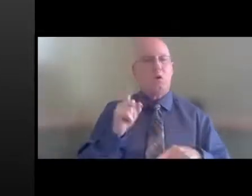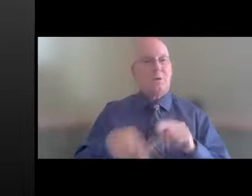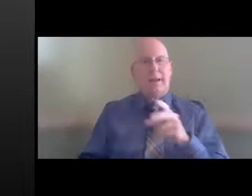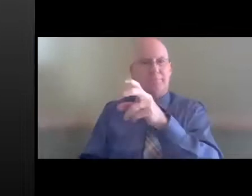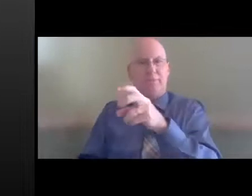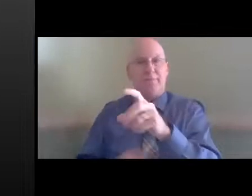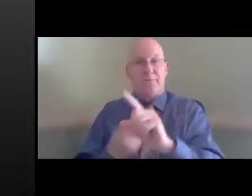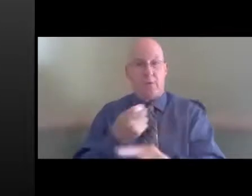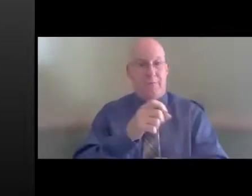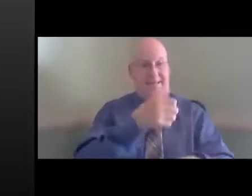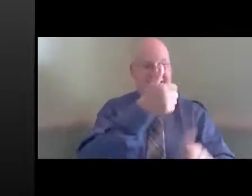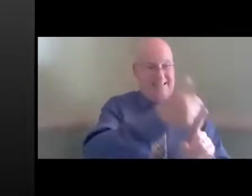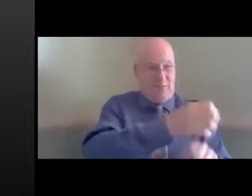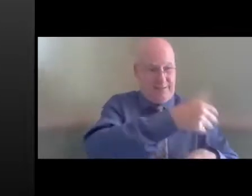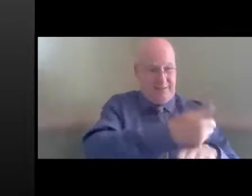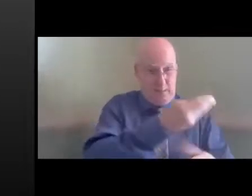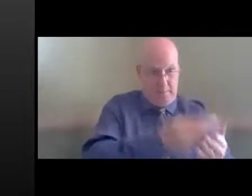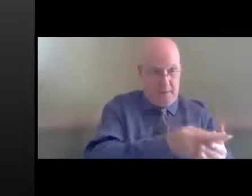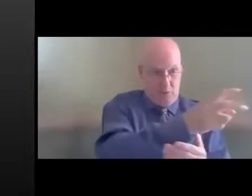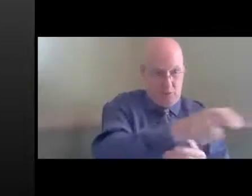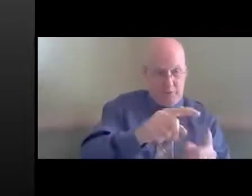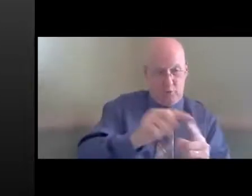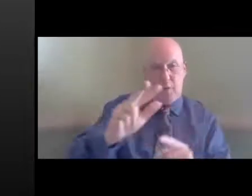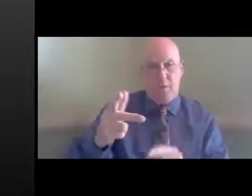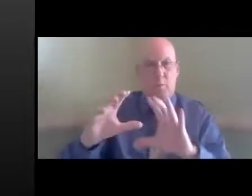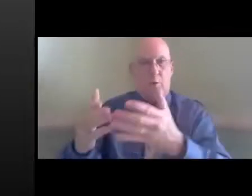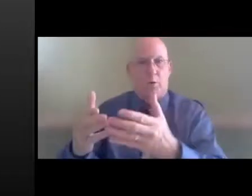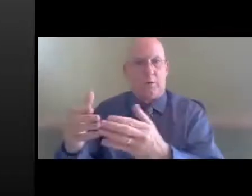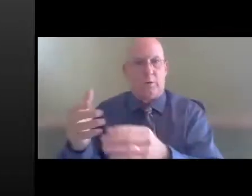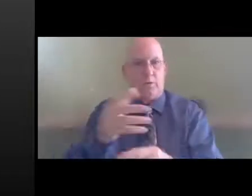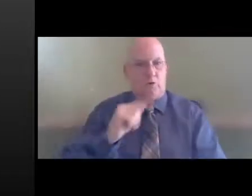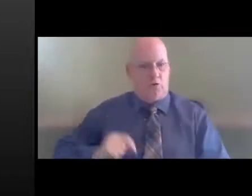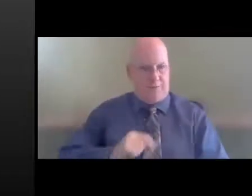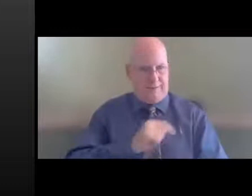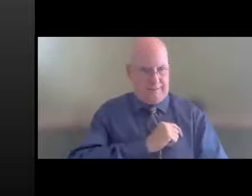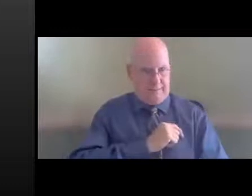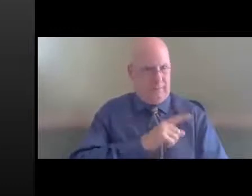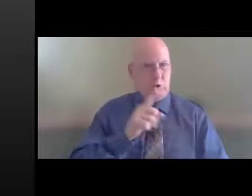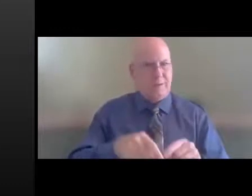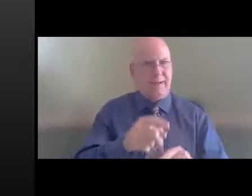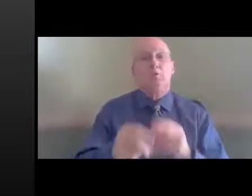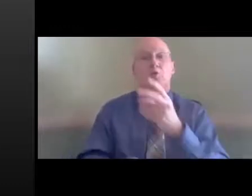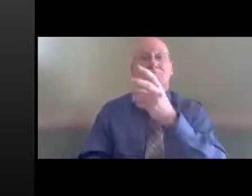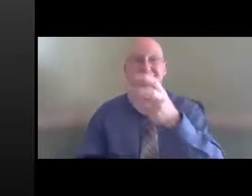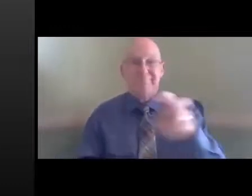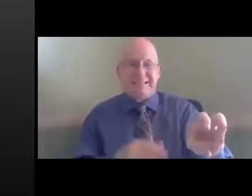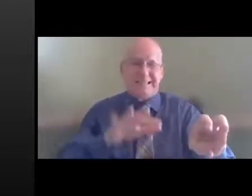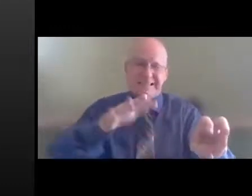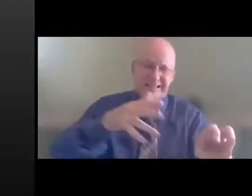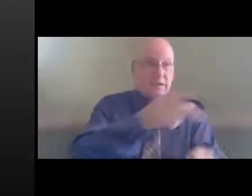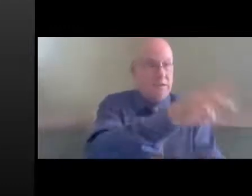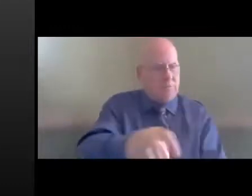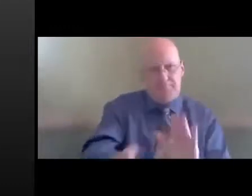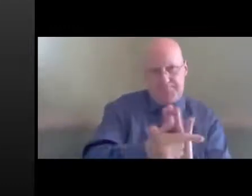from a self-settled trust into a third-party trust. That would not be an allowable disbursement, and we're going to talk